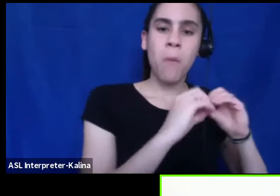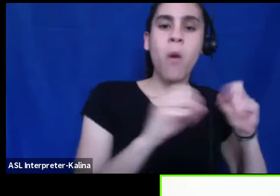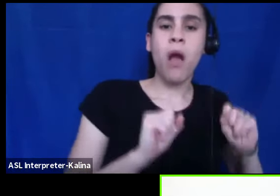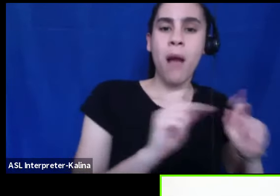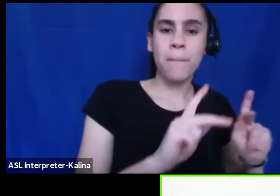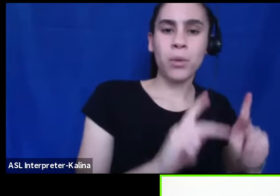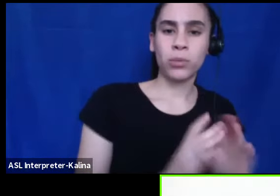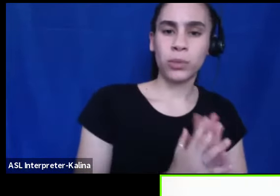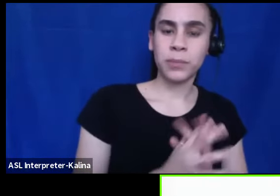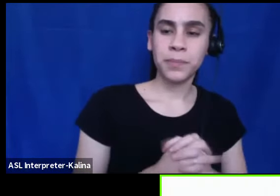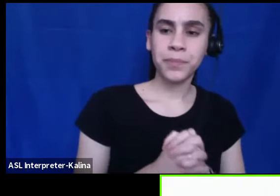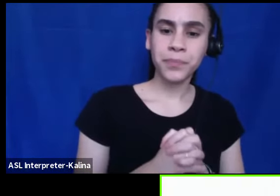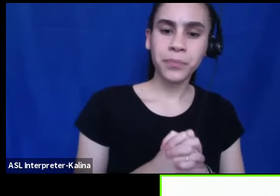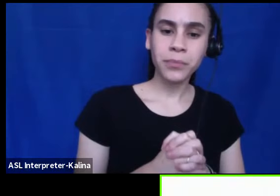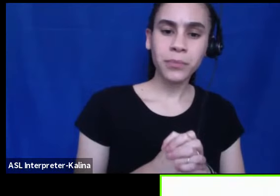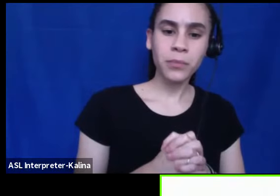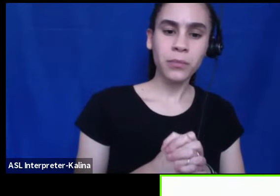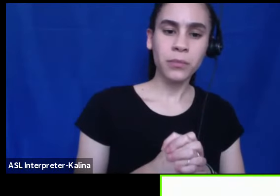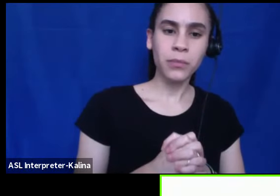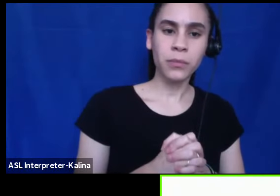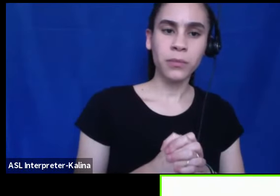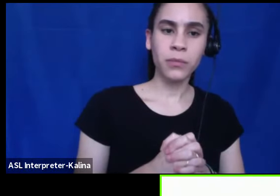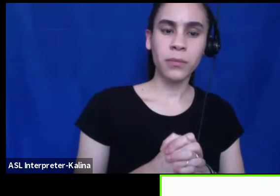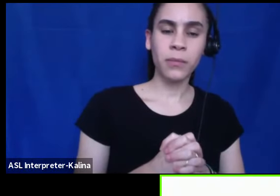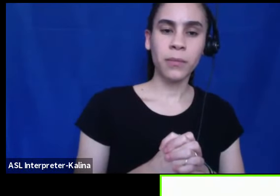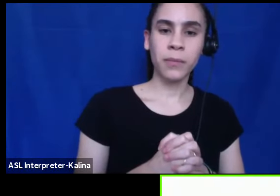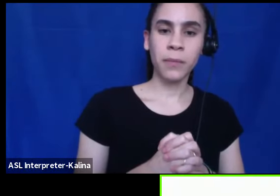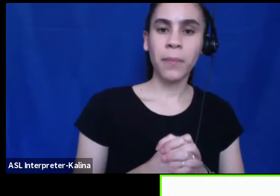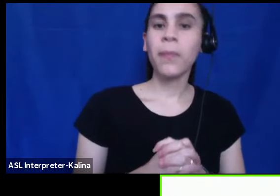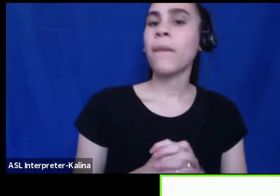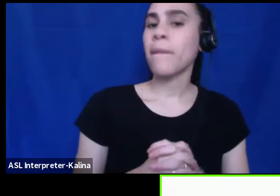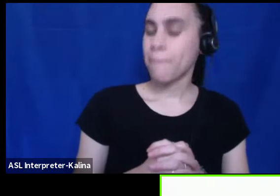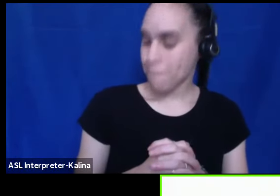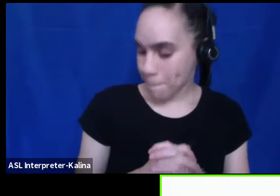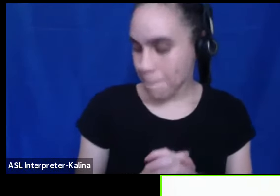And as your